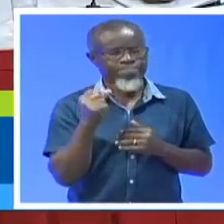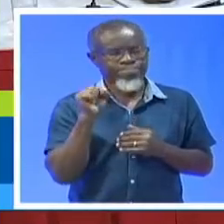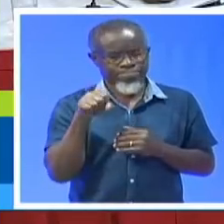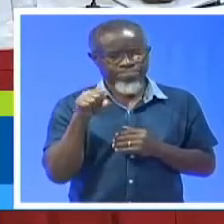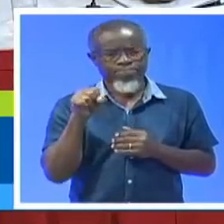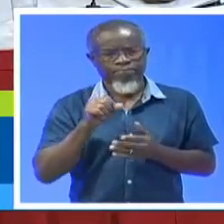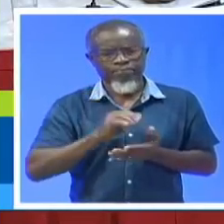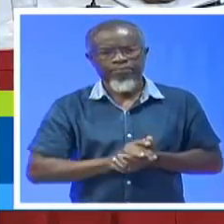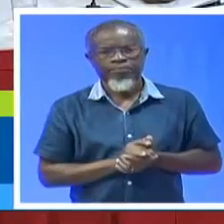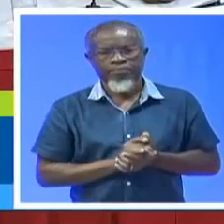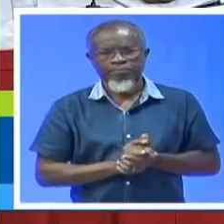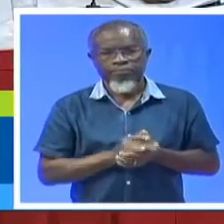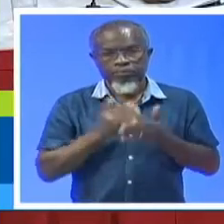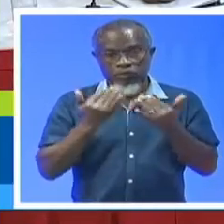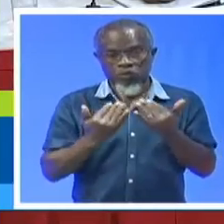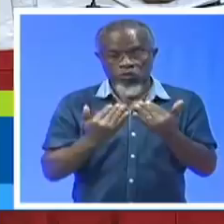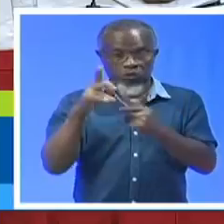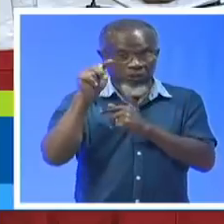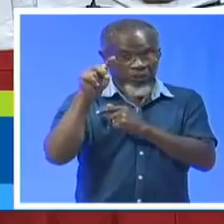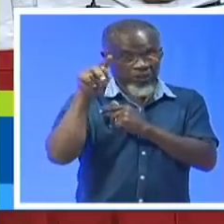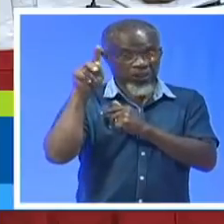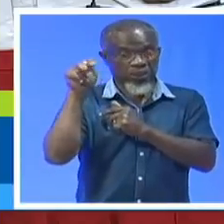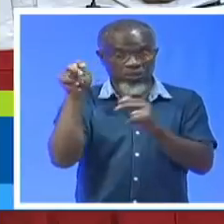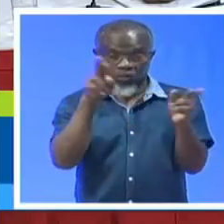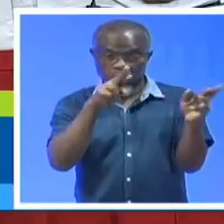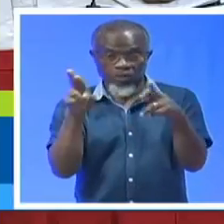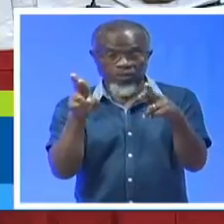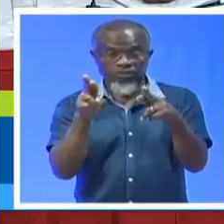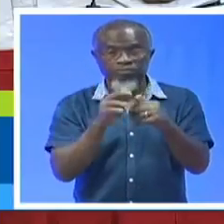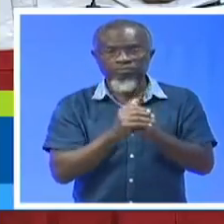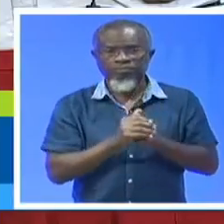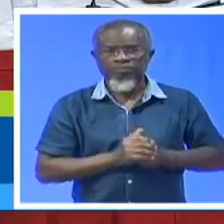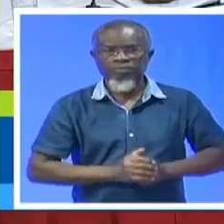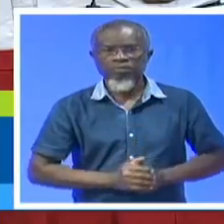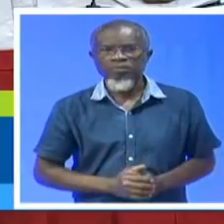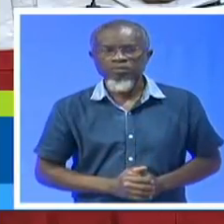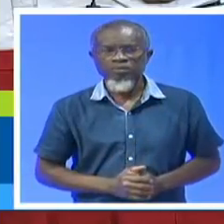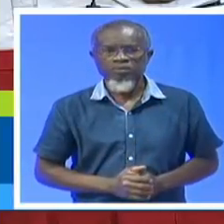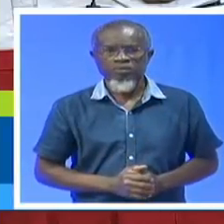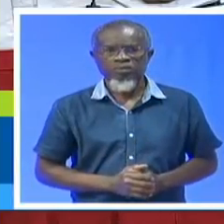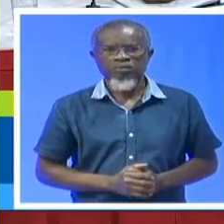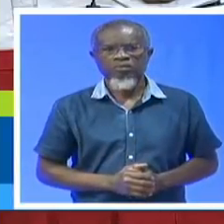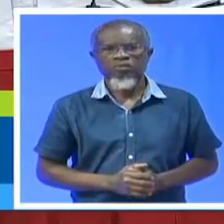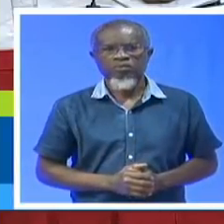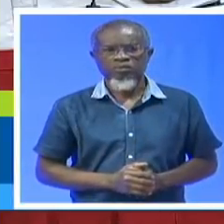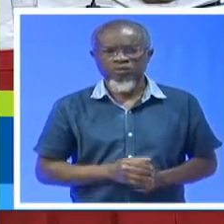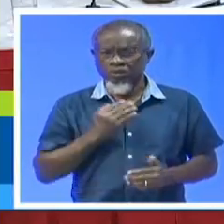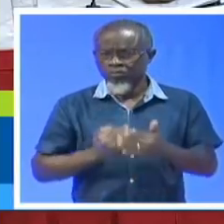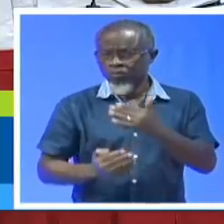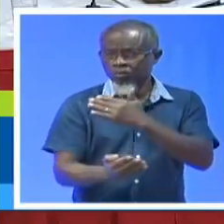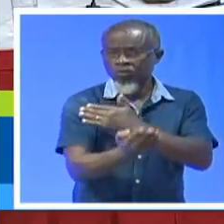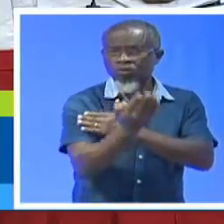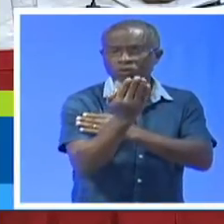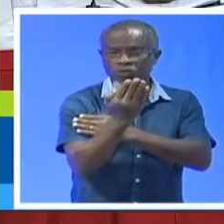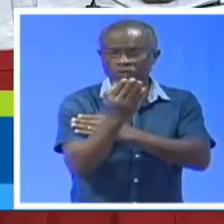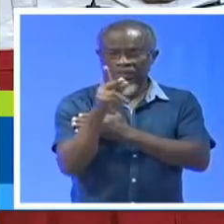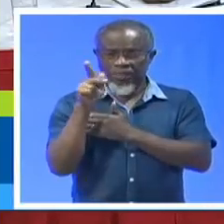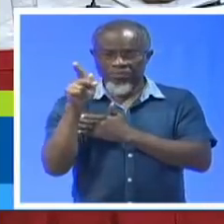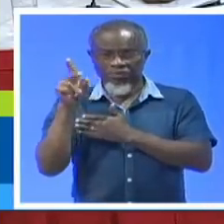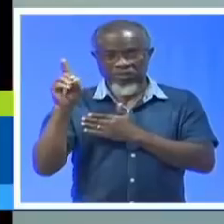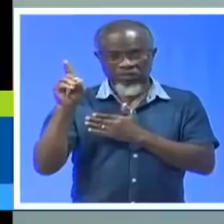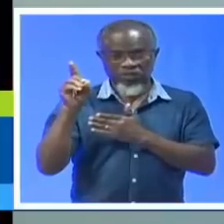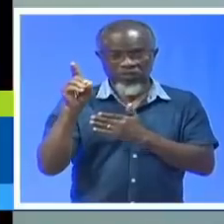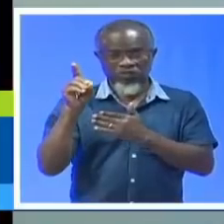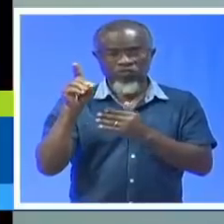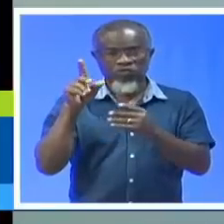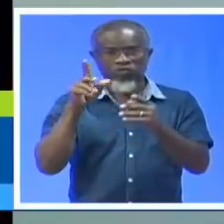questions. Good morning. Good morning, everyone. Kimberly D'Souza from TTT News.